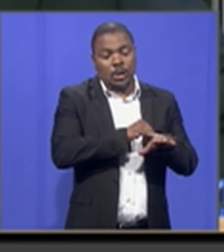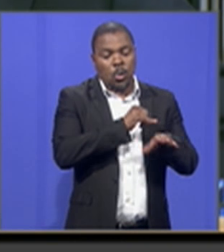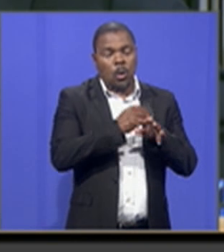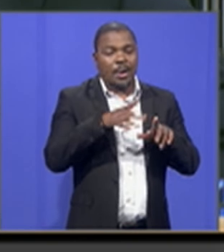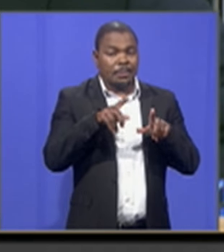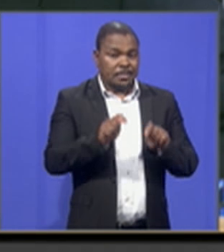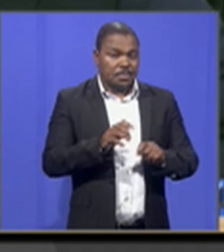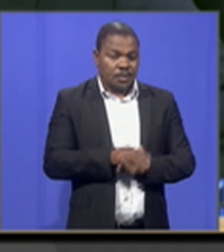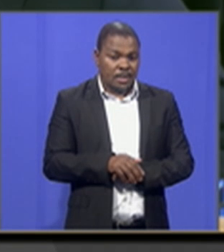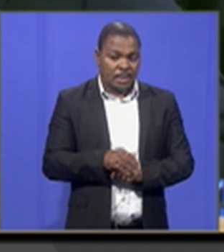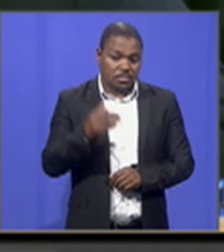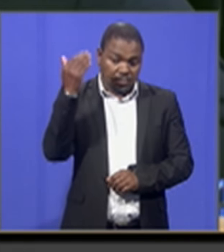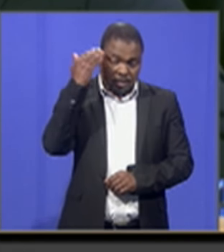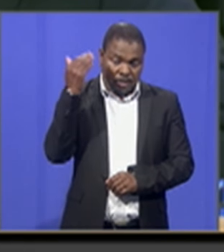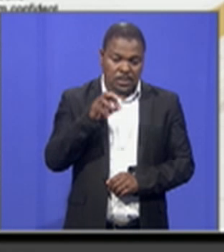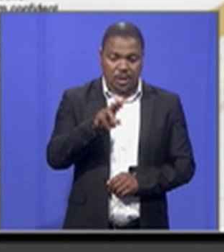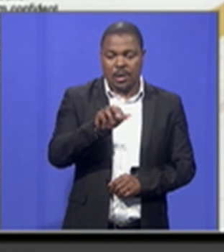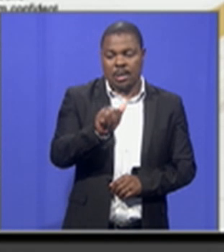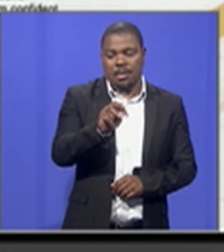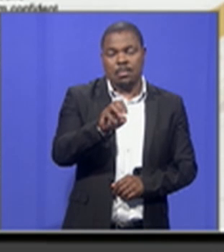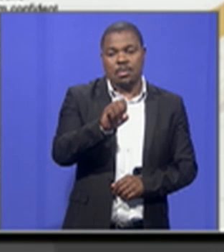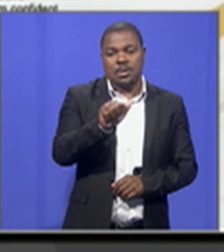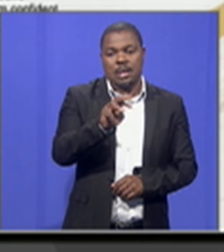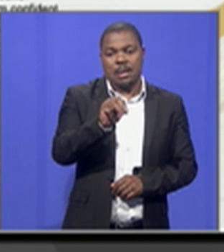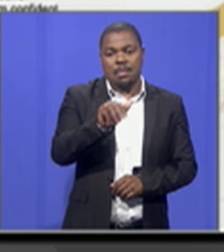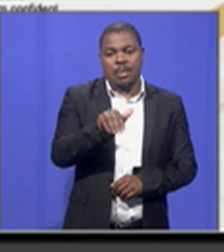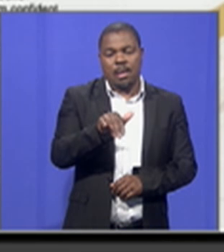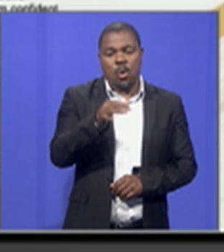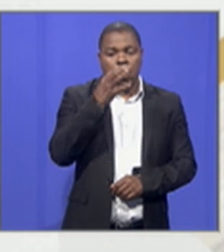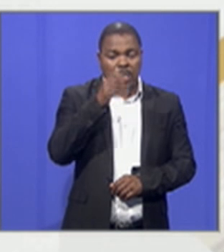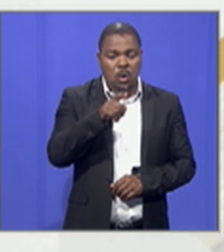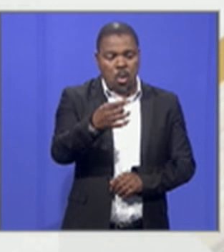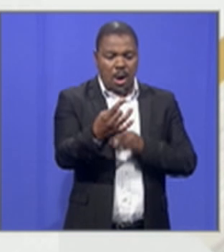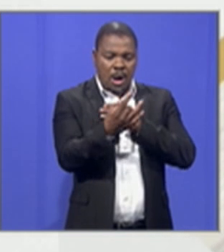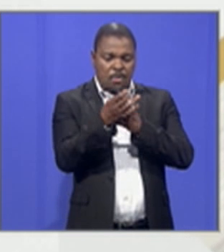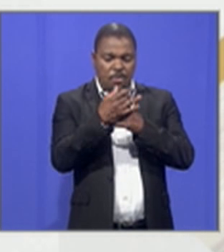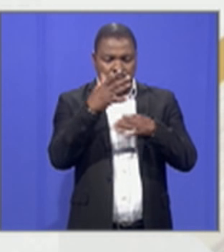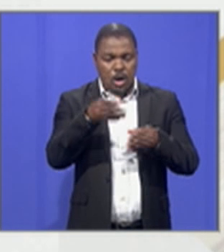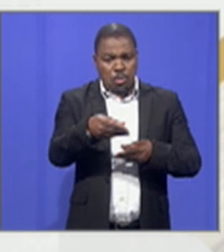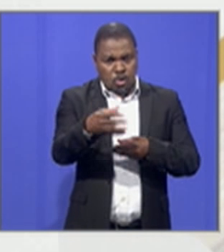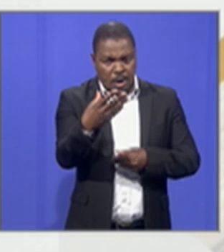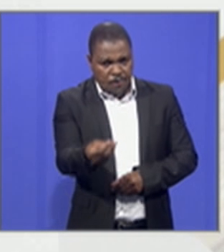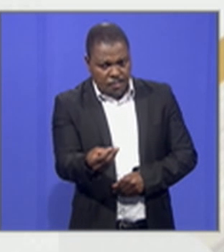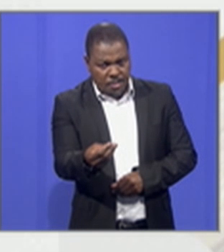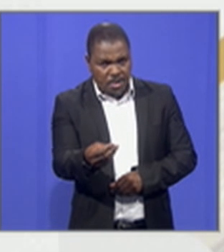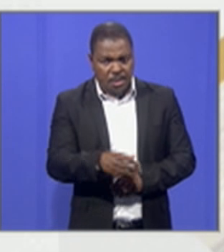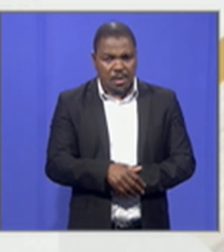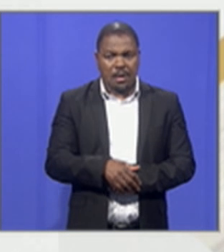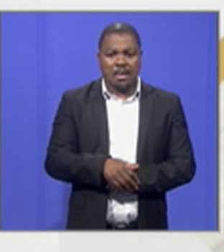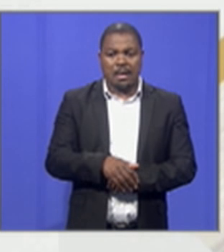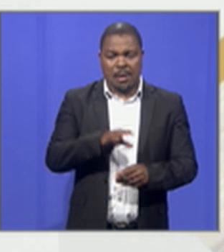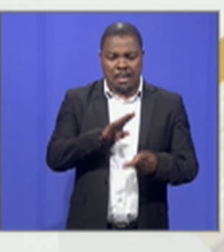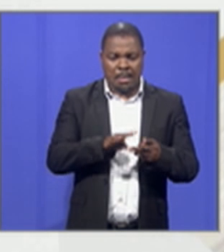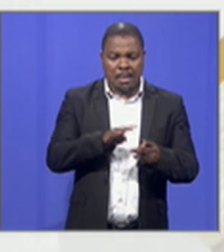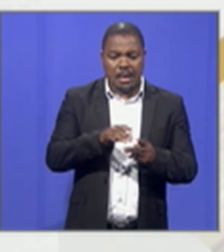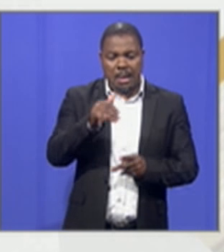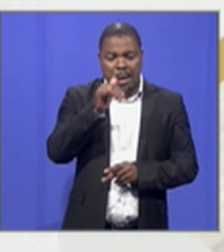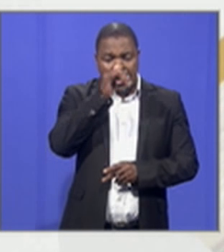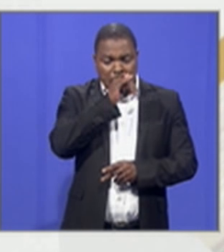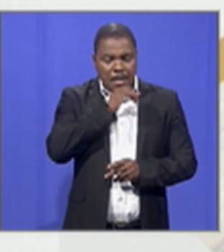Advocate Ramsemi also states under oath that she advised me that I'm in possession of the documents, that me being in possession of the documents was a criminal